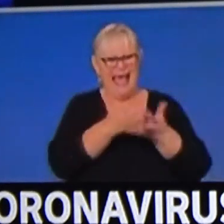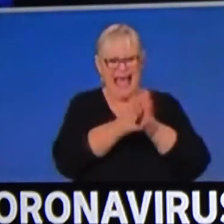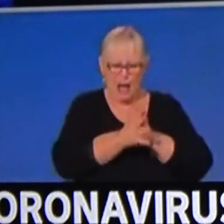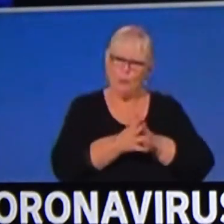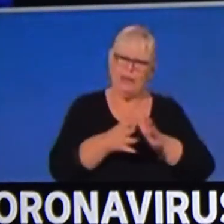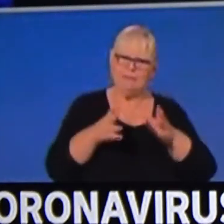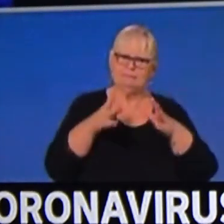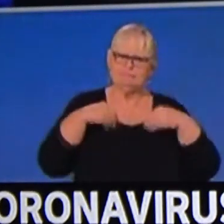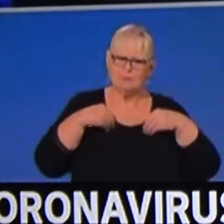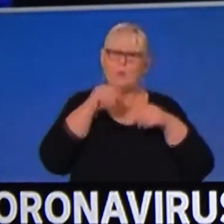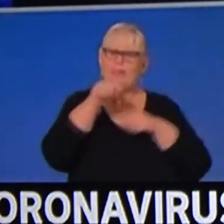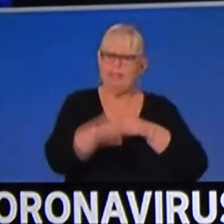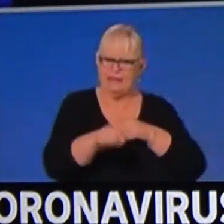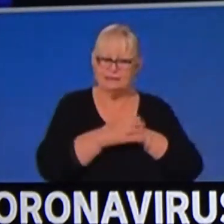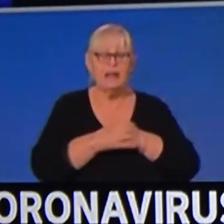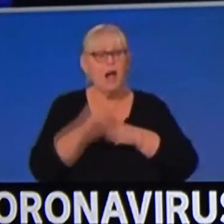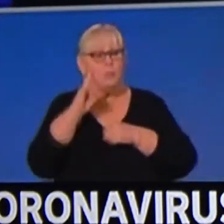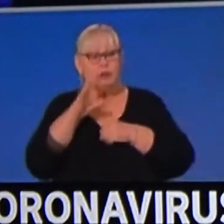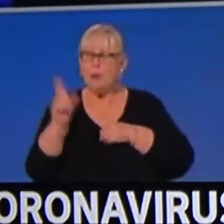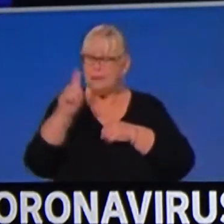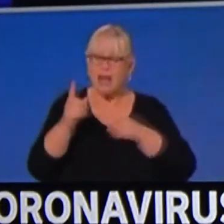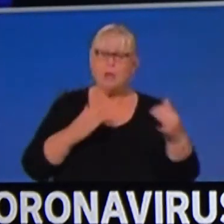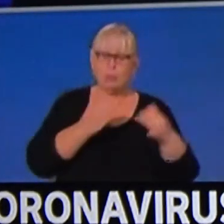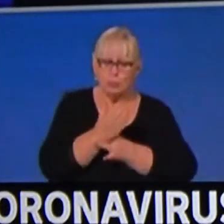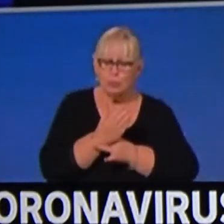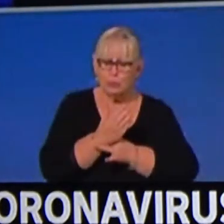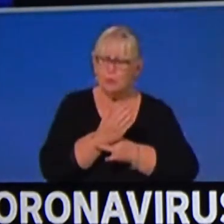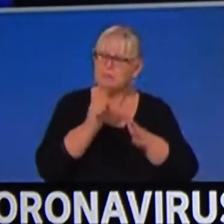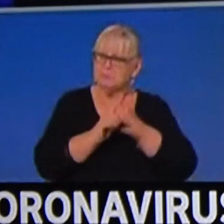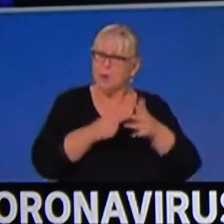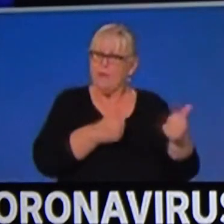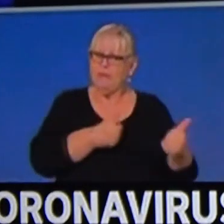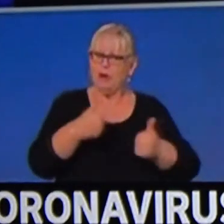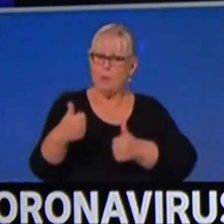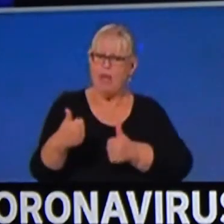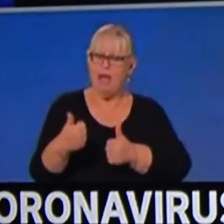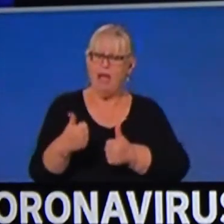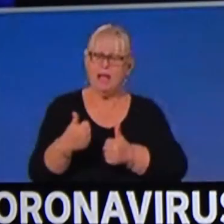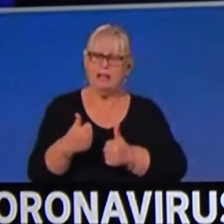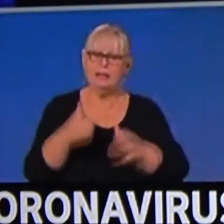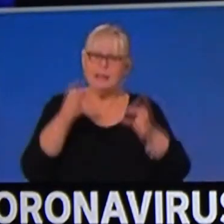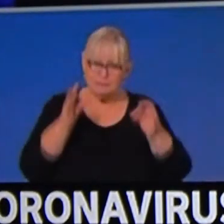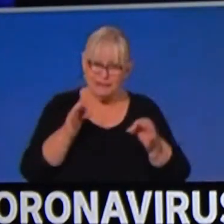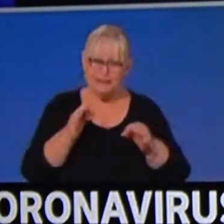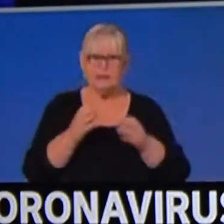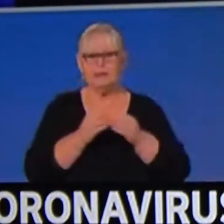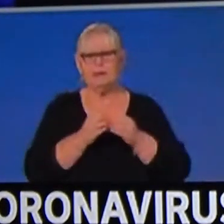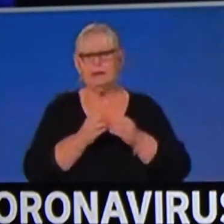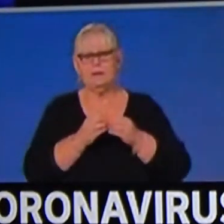and our experience shows that in that phase we are doing relatively very well, particularly over